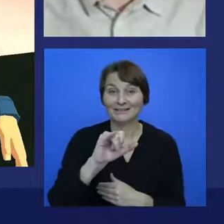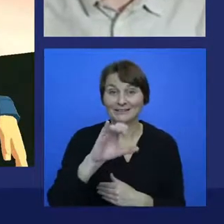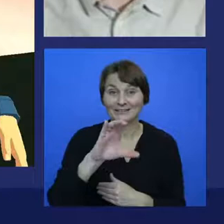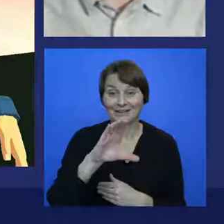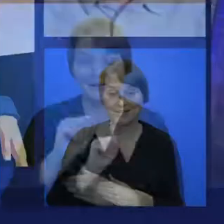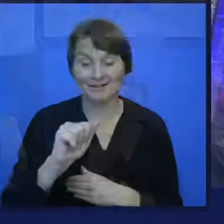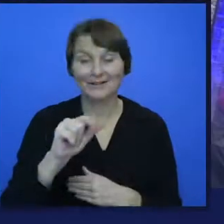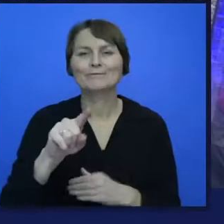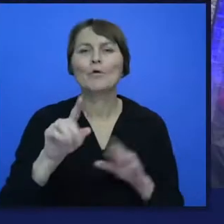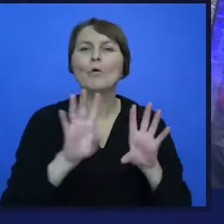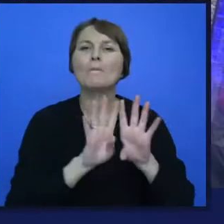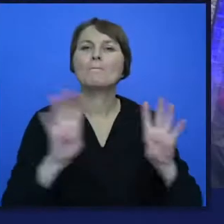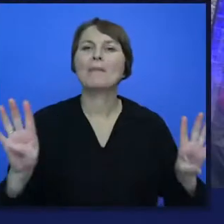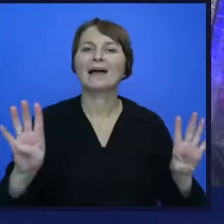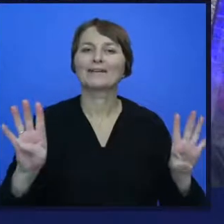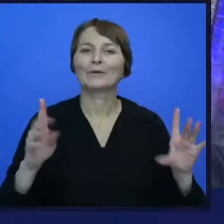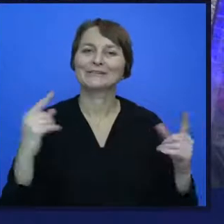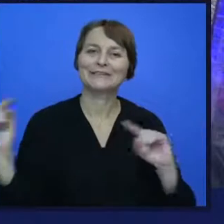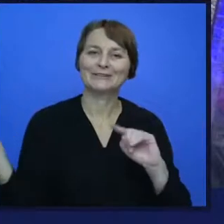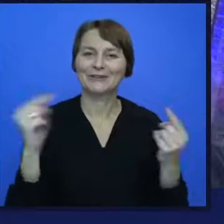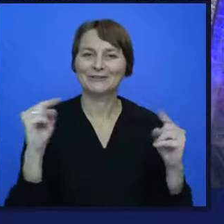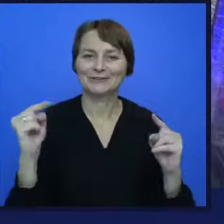panel session.